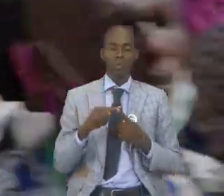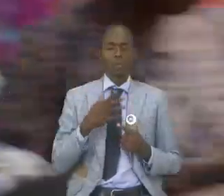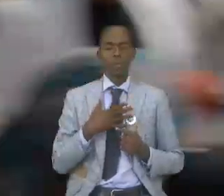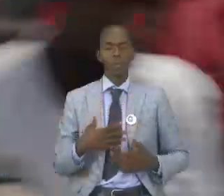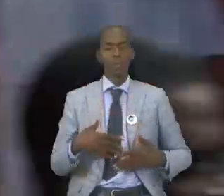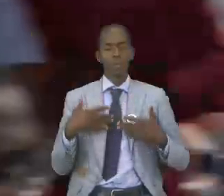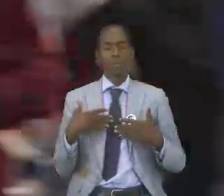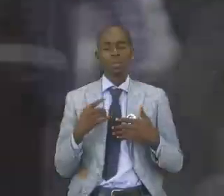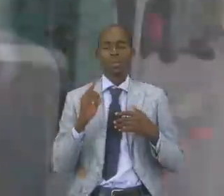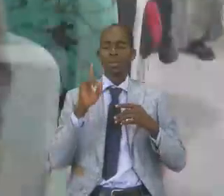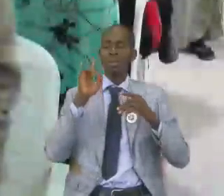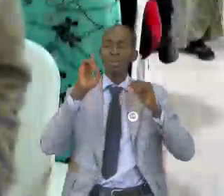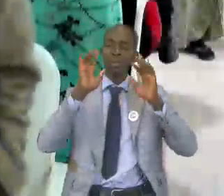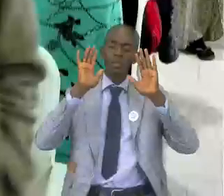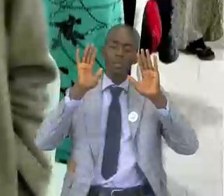Excellence,